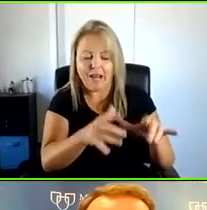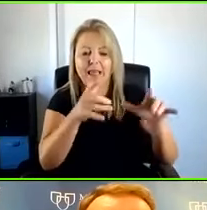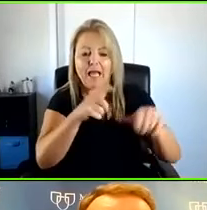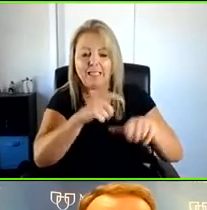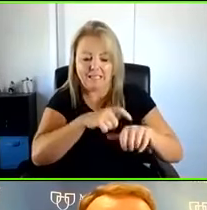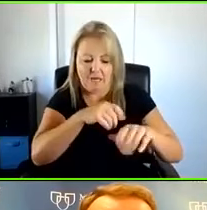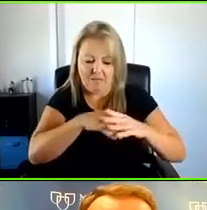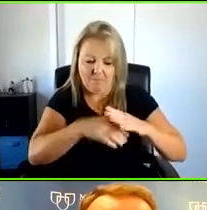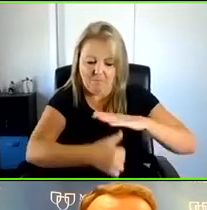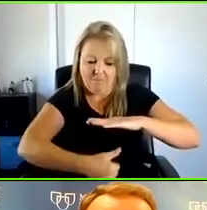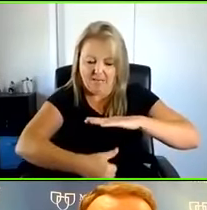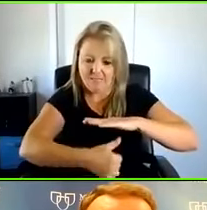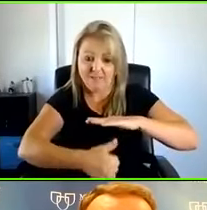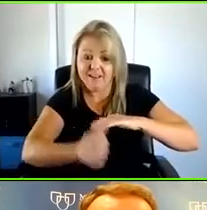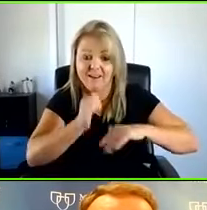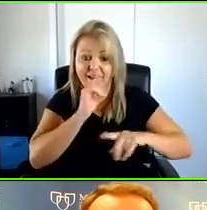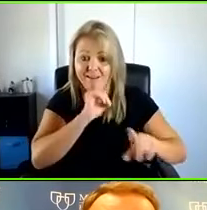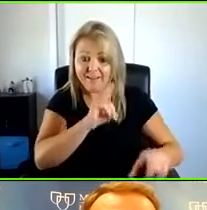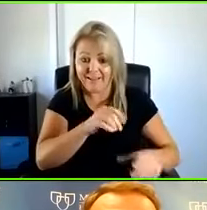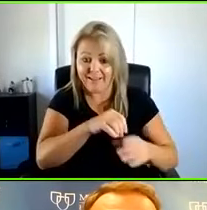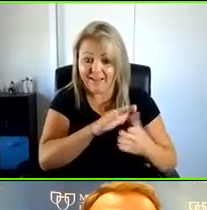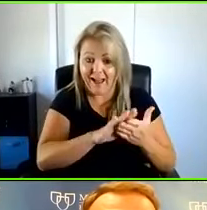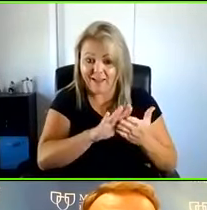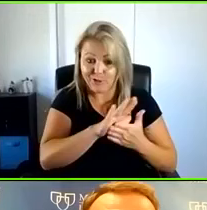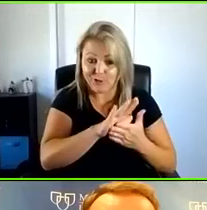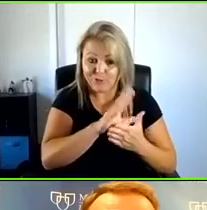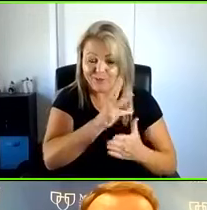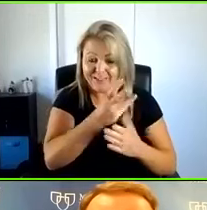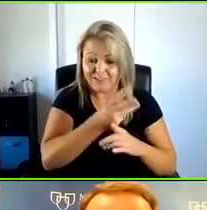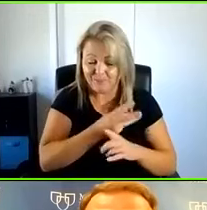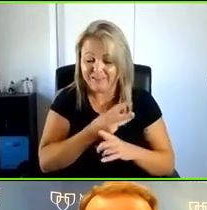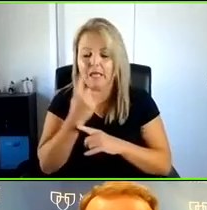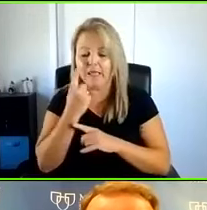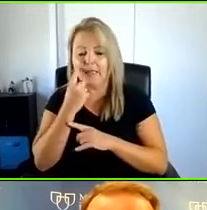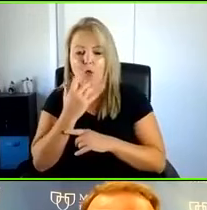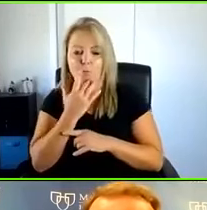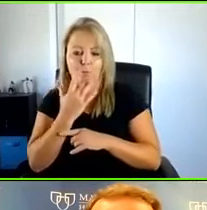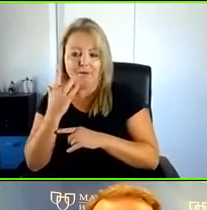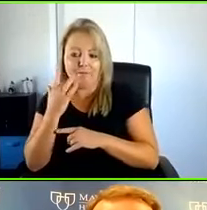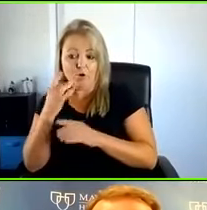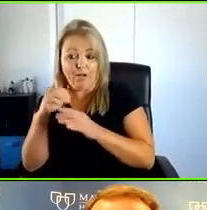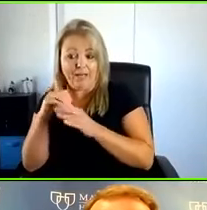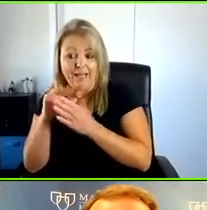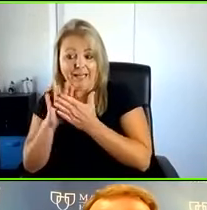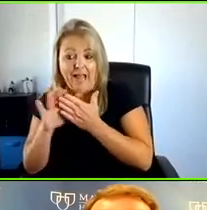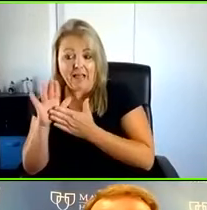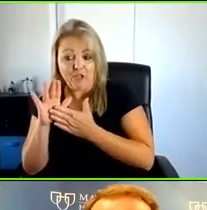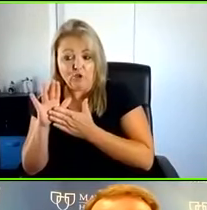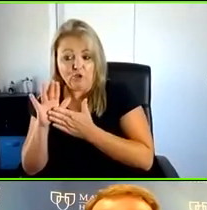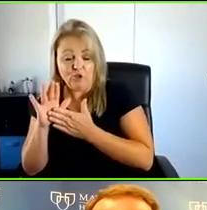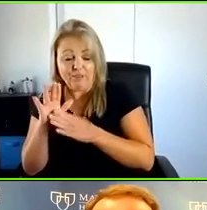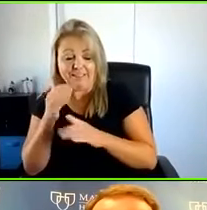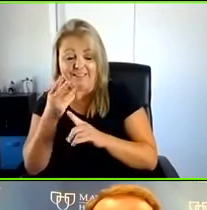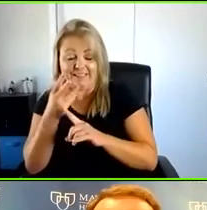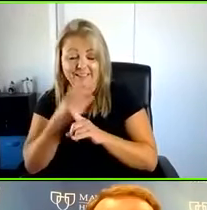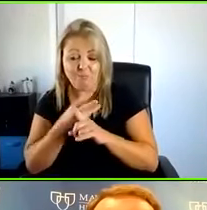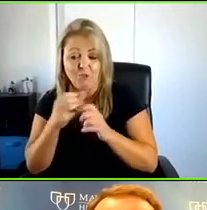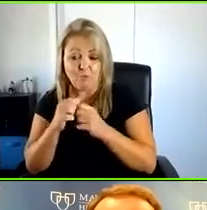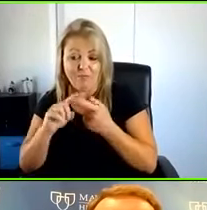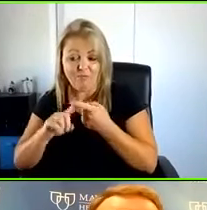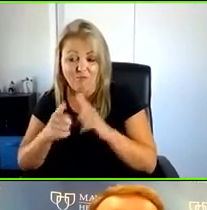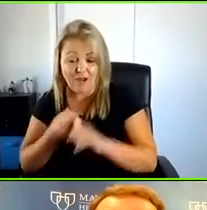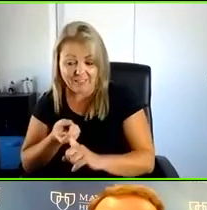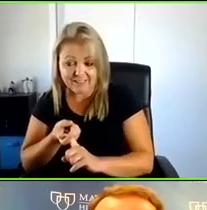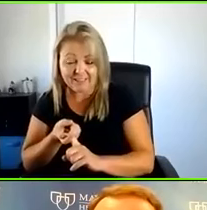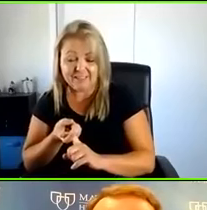of being at college over the last 6 months. I think she would have much rather been in college over the past 6 months with her friends.